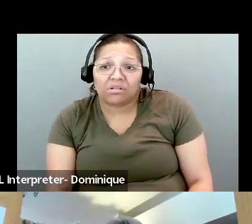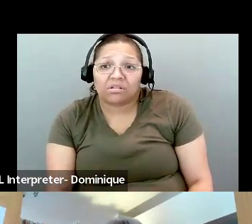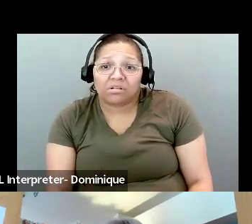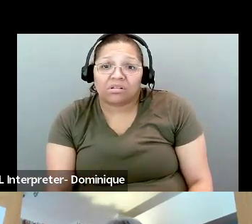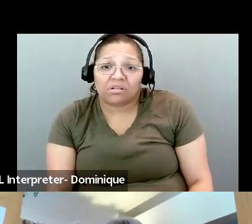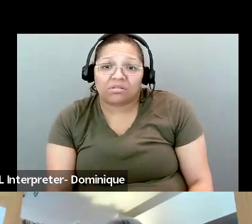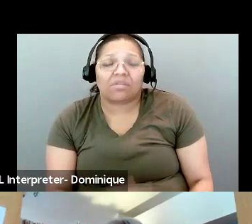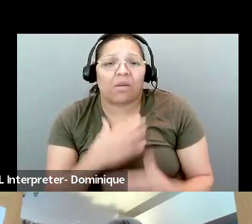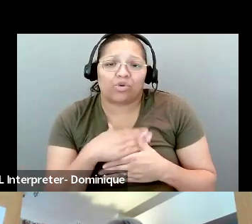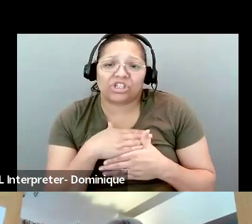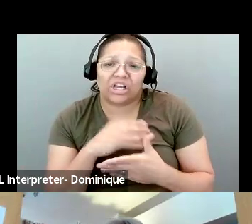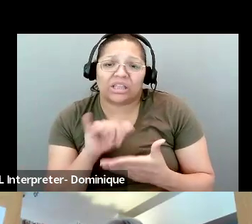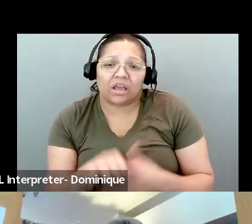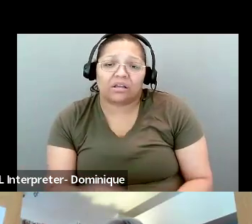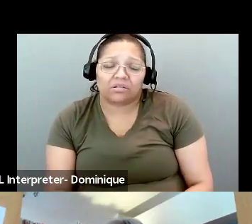Appreciate that.